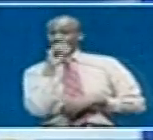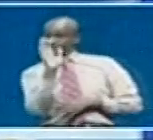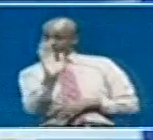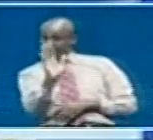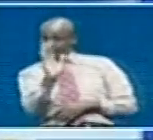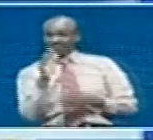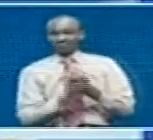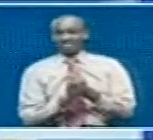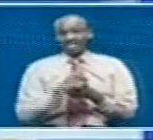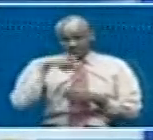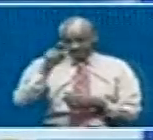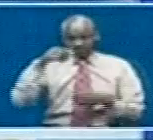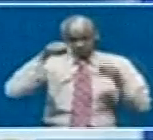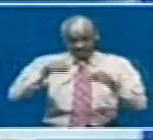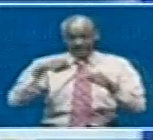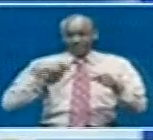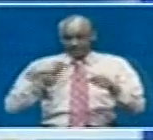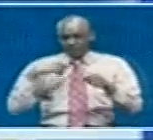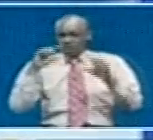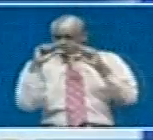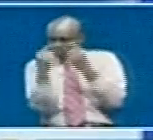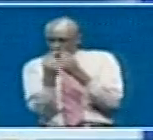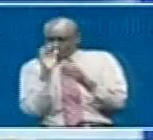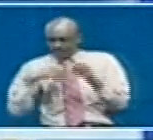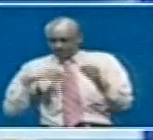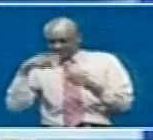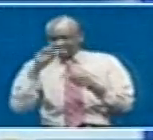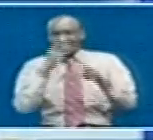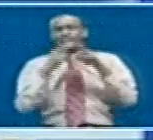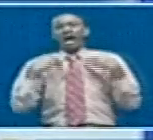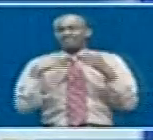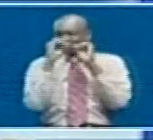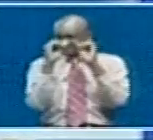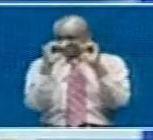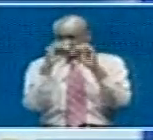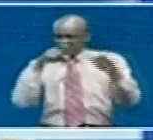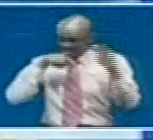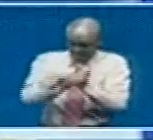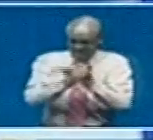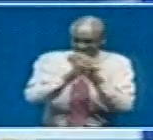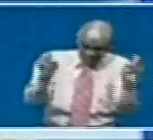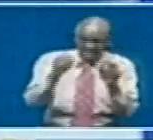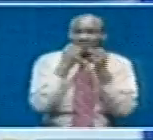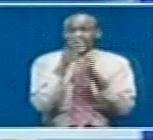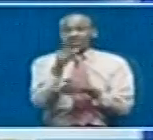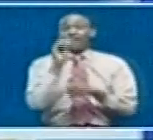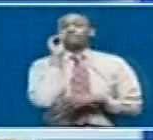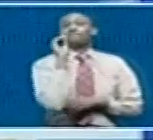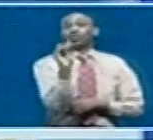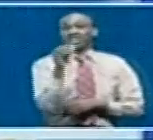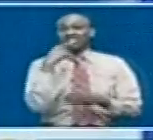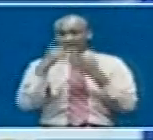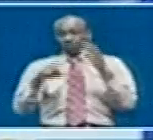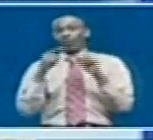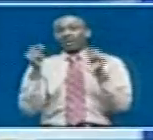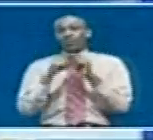Emmanuel Chuchu, were infiltrated by a hacking group calling itself Anonymous. The hackers then posted inciting messages